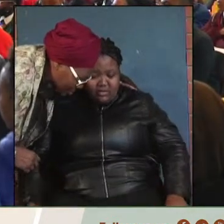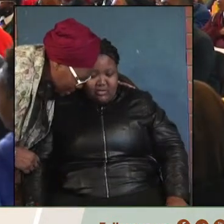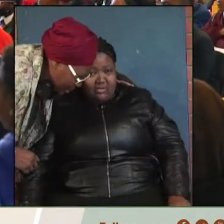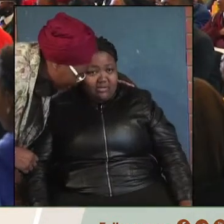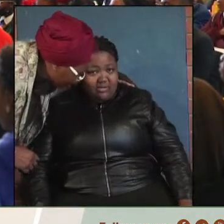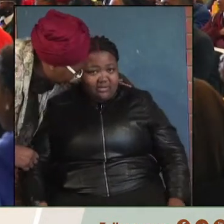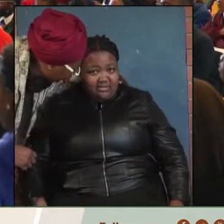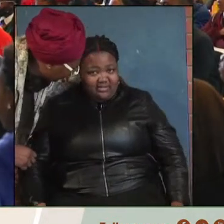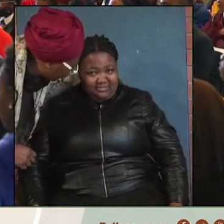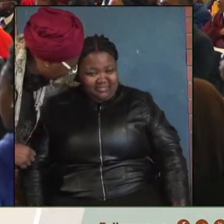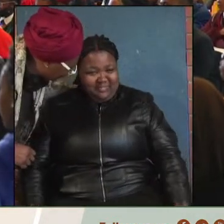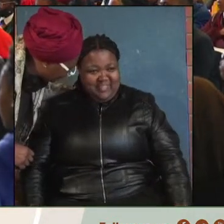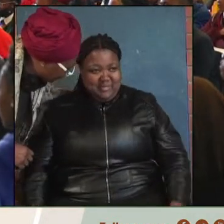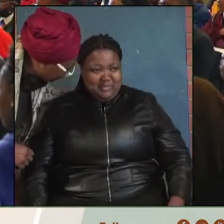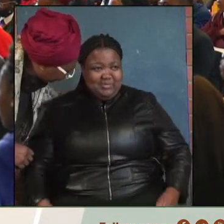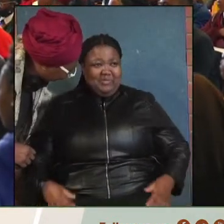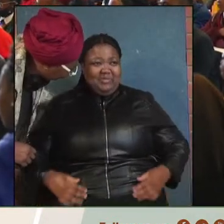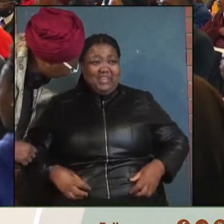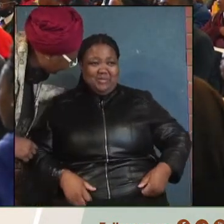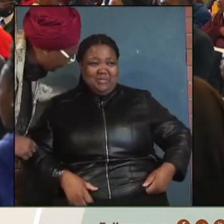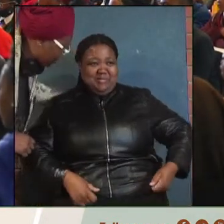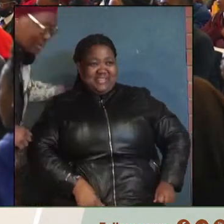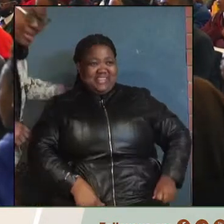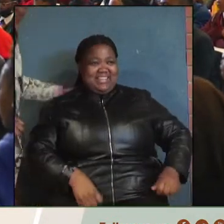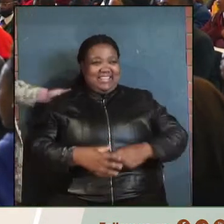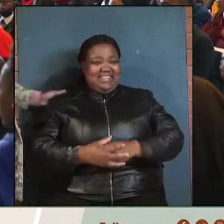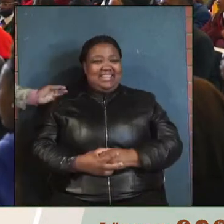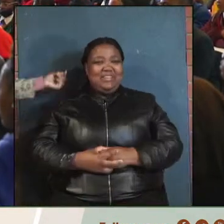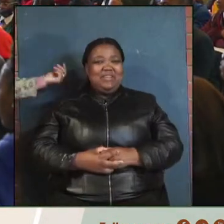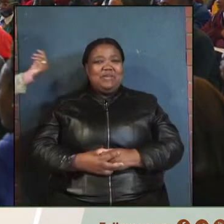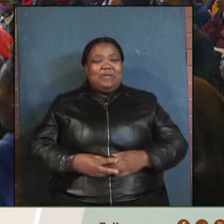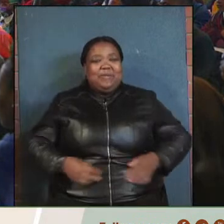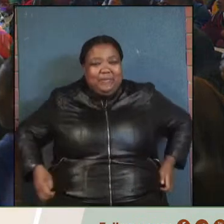Thank you very much, Honorable Mpapa Khanyane, for your address.